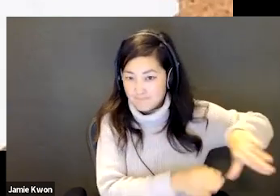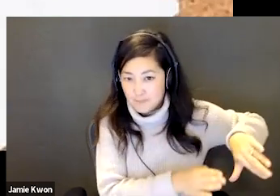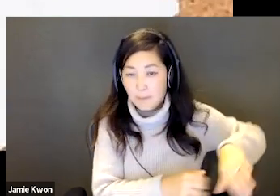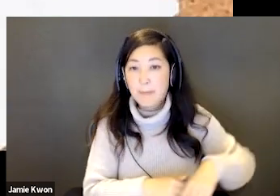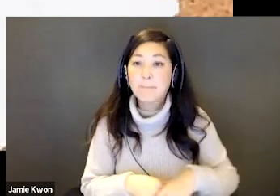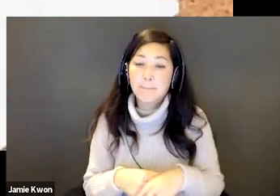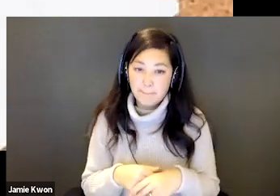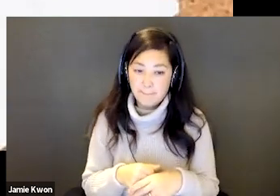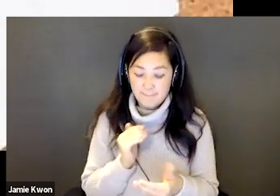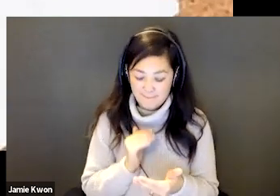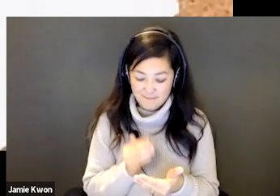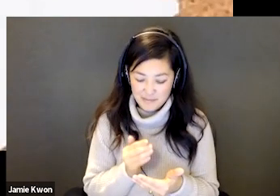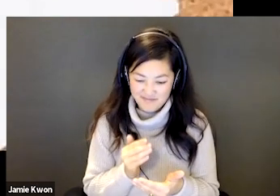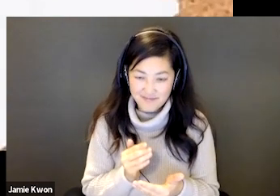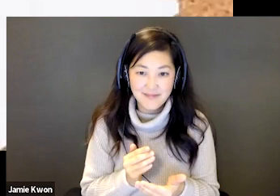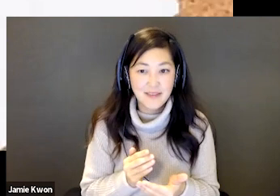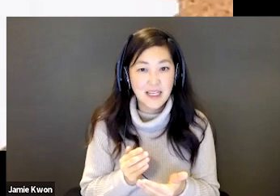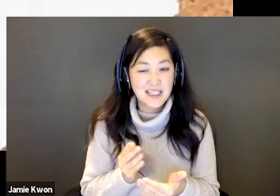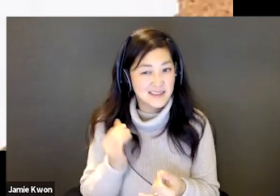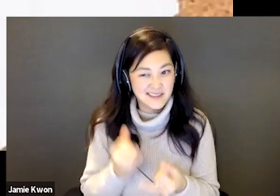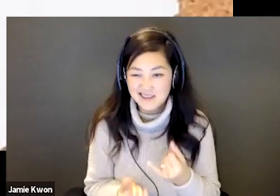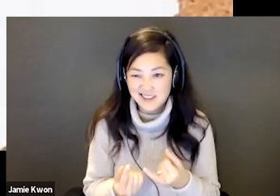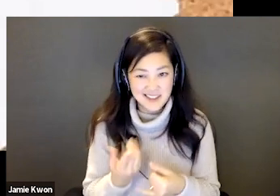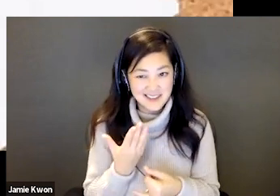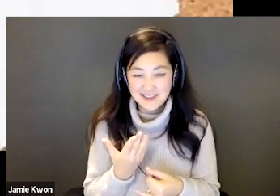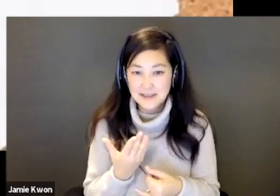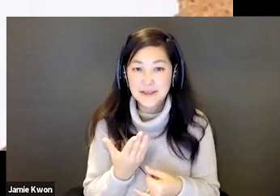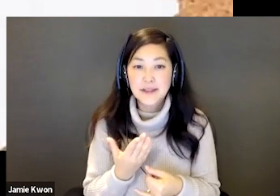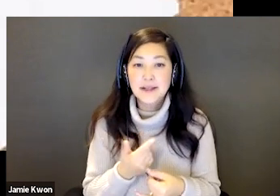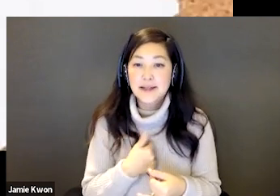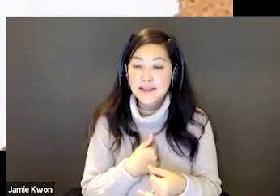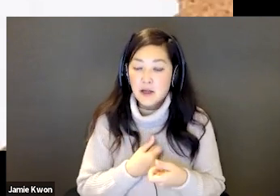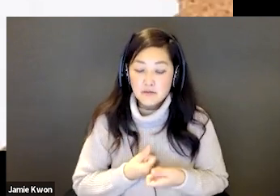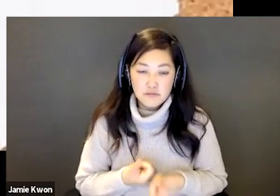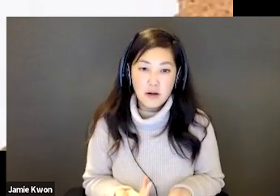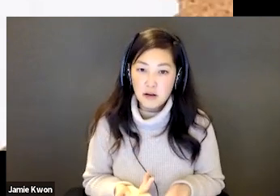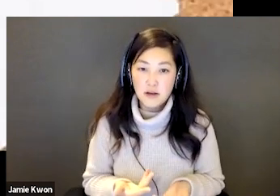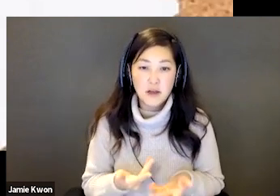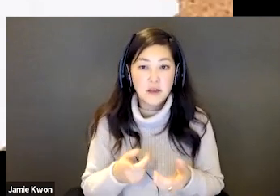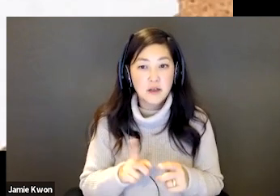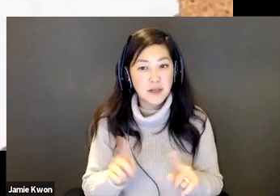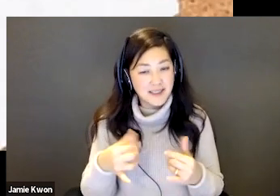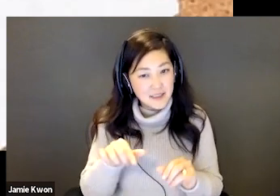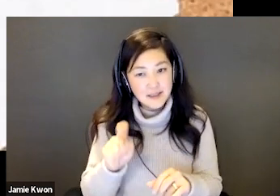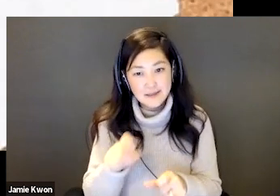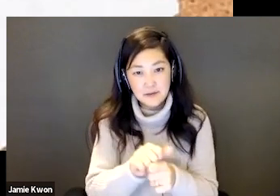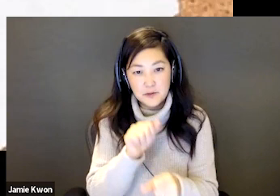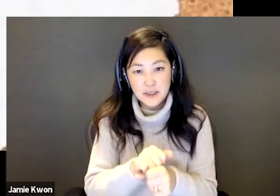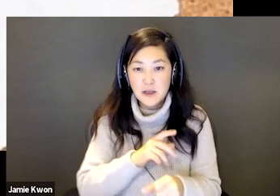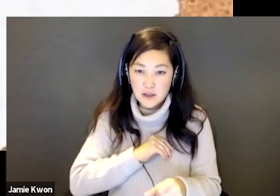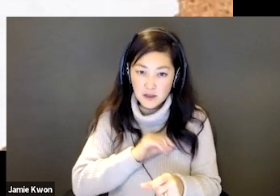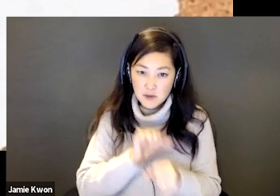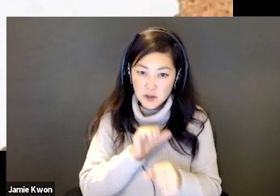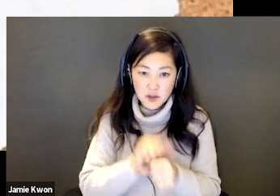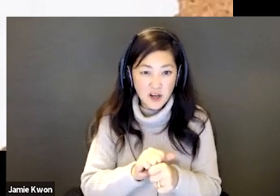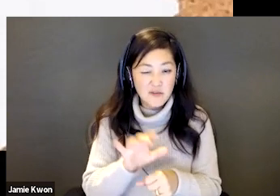Then came the end of the line. Burnt out, but still needing work, I accepted a job, which turned out to be